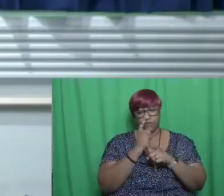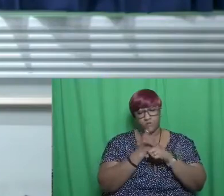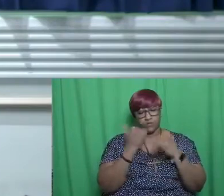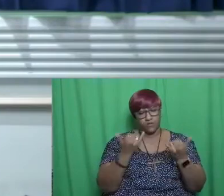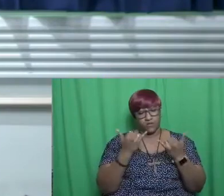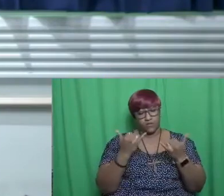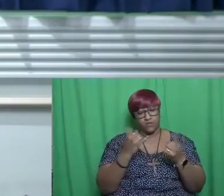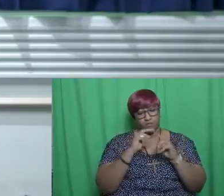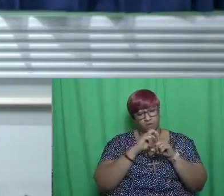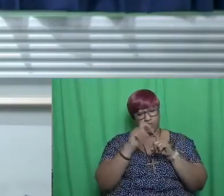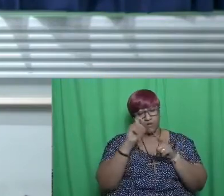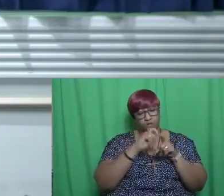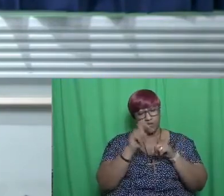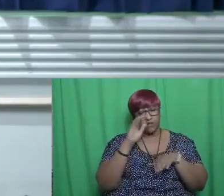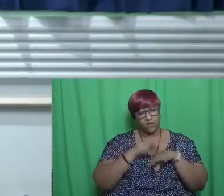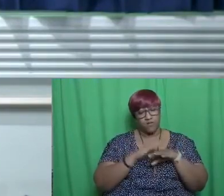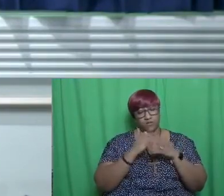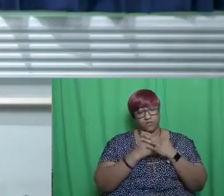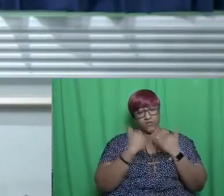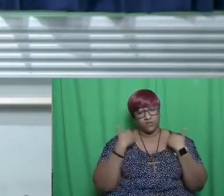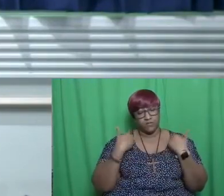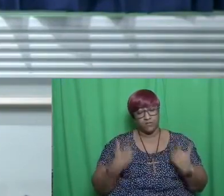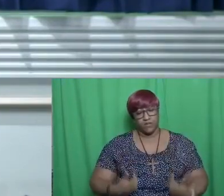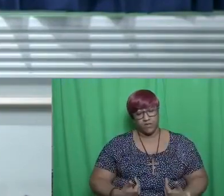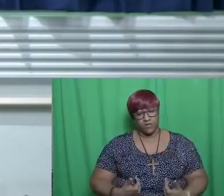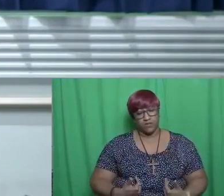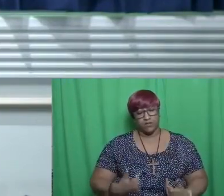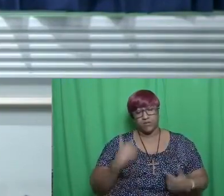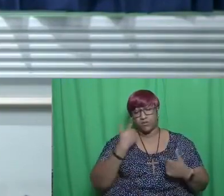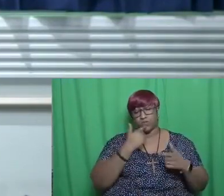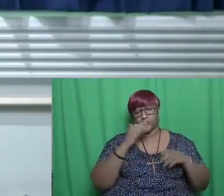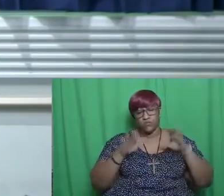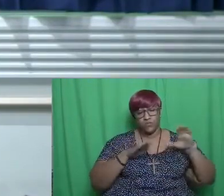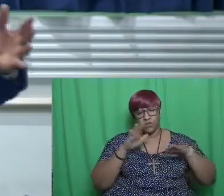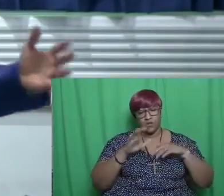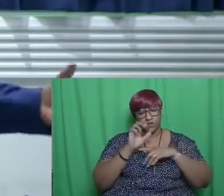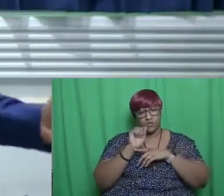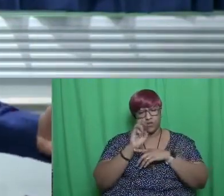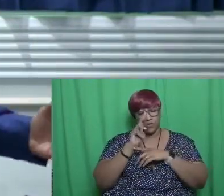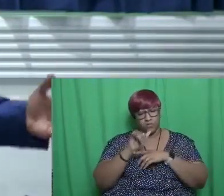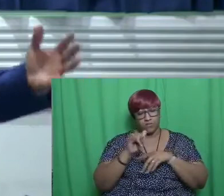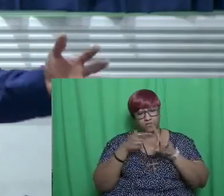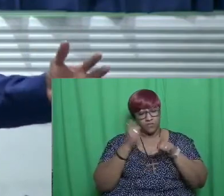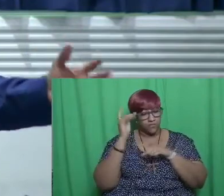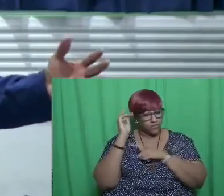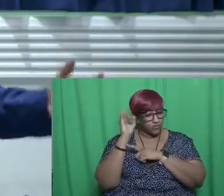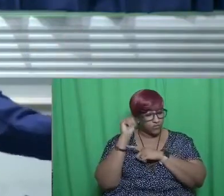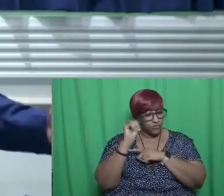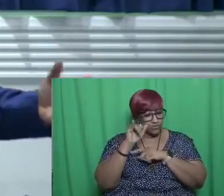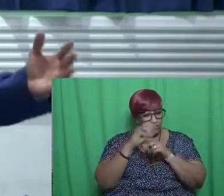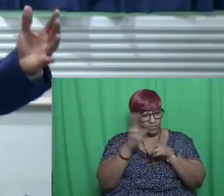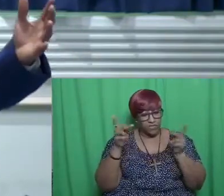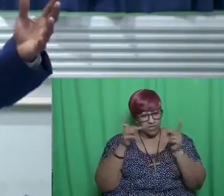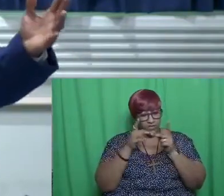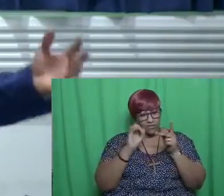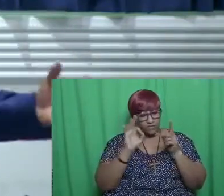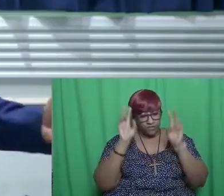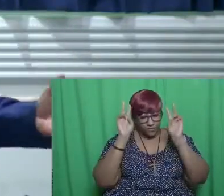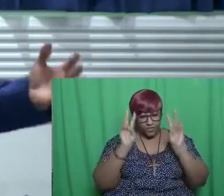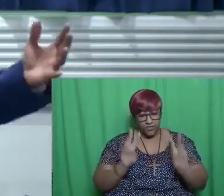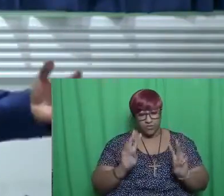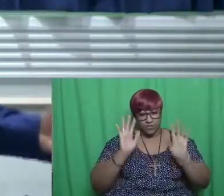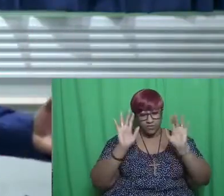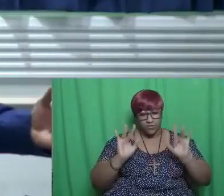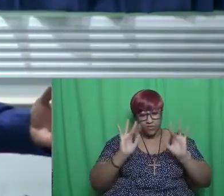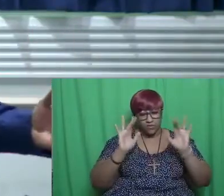are calling on somebody who's walking away from Jerusalem, that place of peace, of